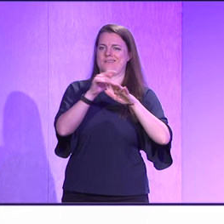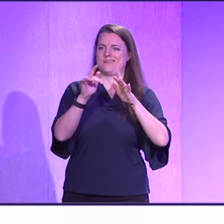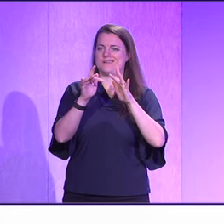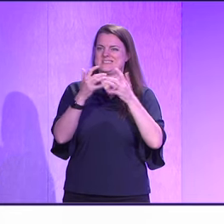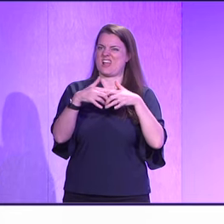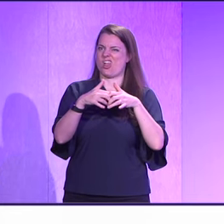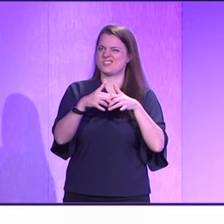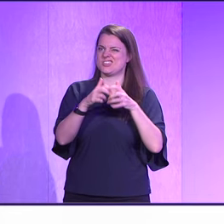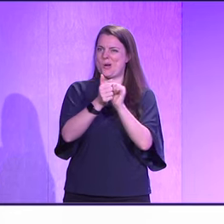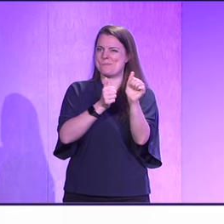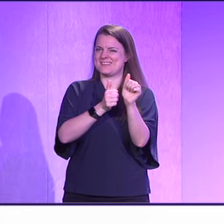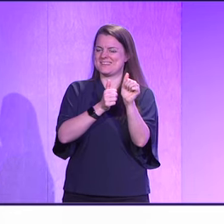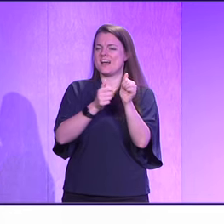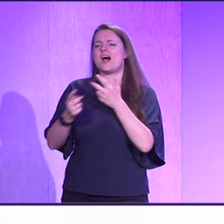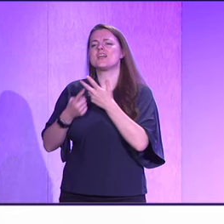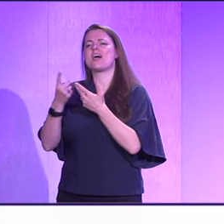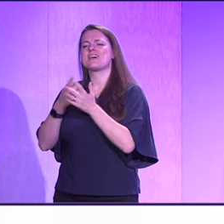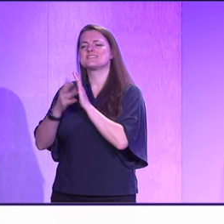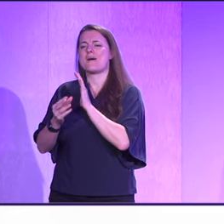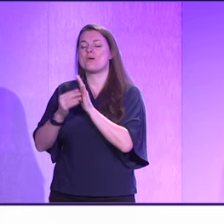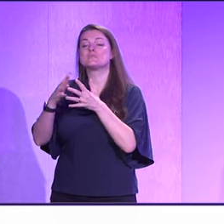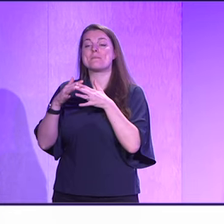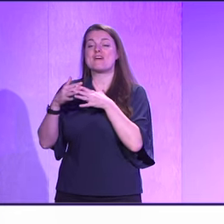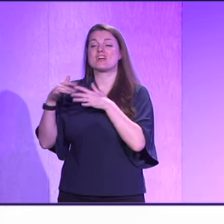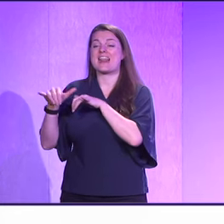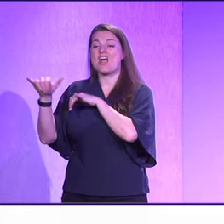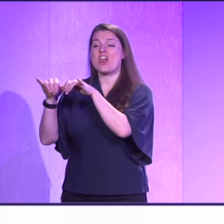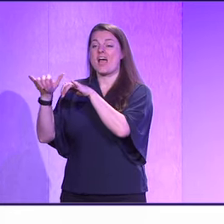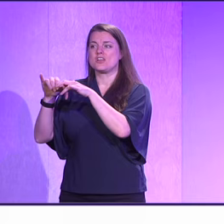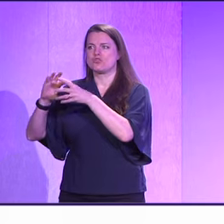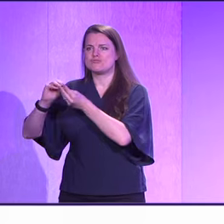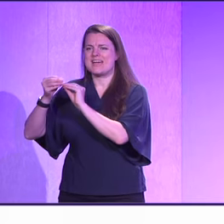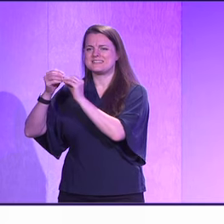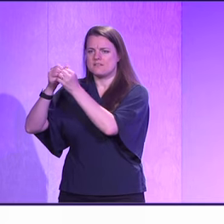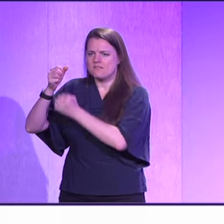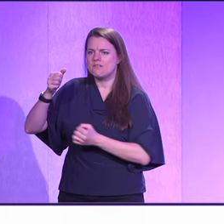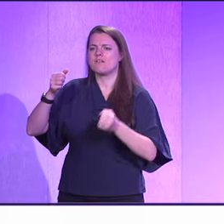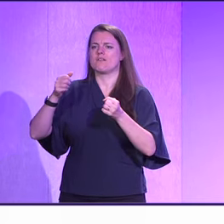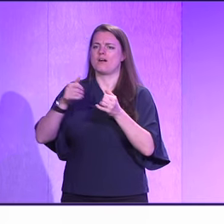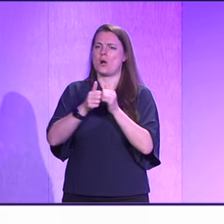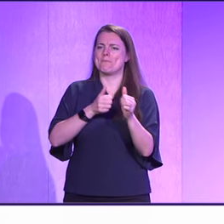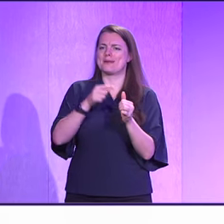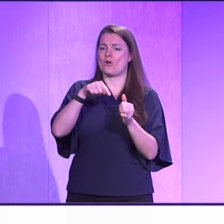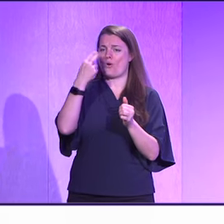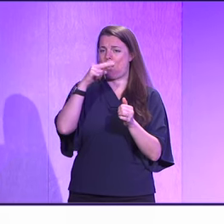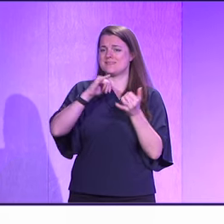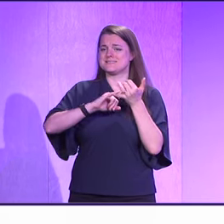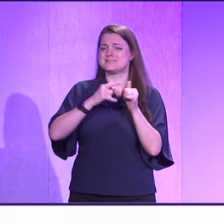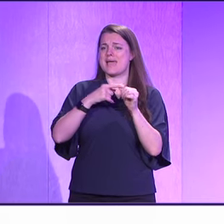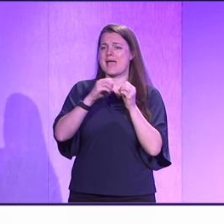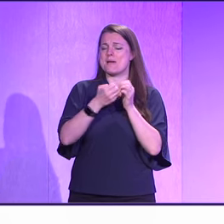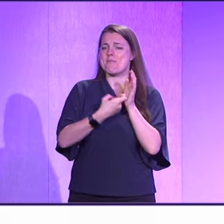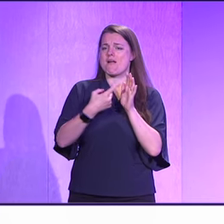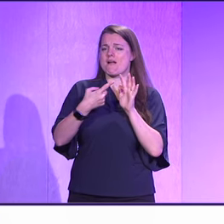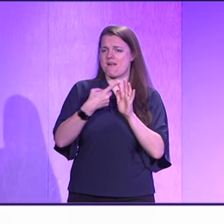big aviation platform, Sabre, that comes from American Airlines, right? So it really is a kind of unique environment, but at the same time, it's not. So AIMS